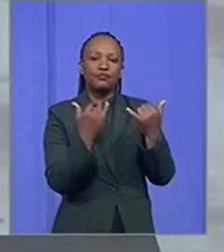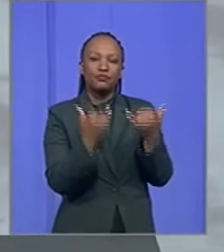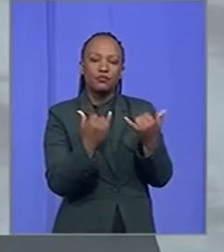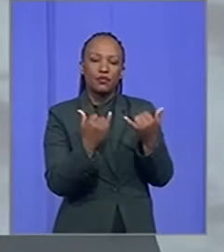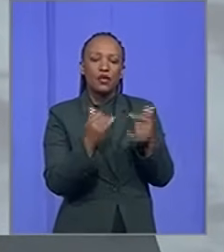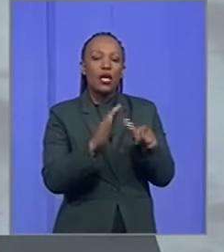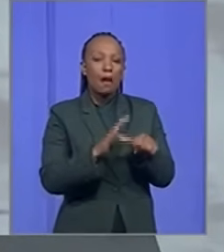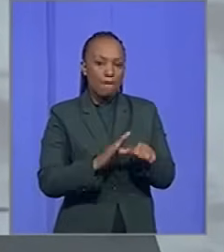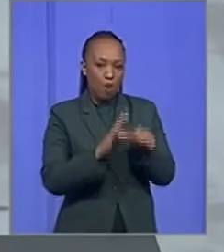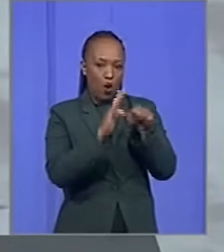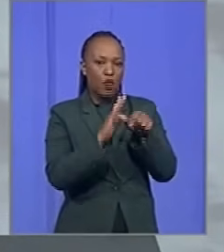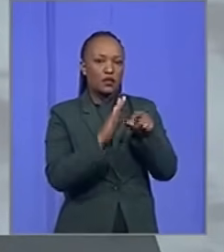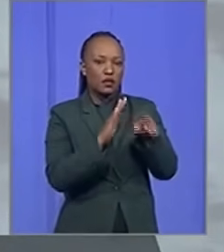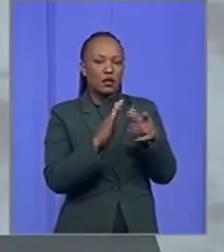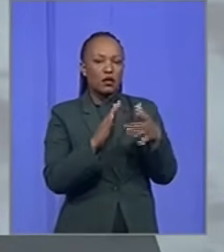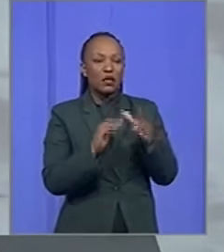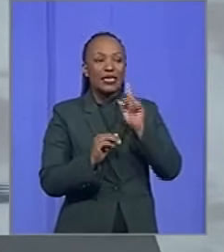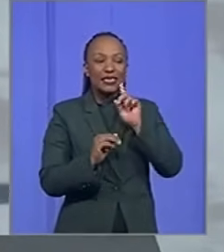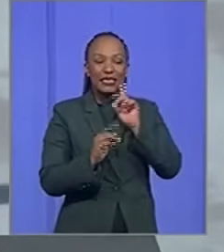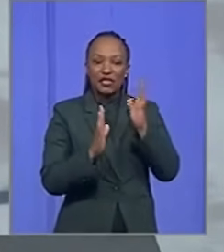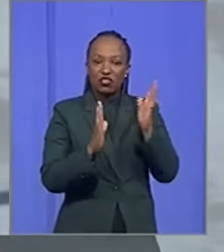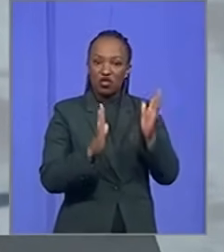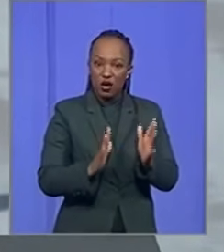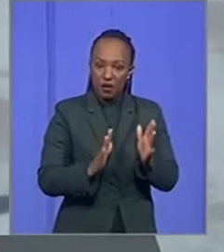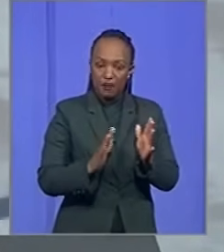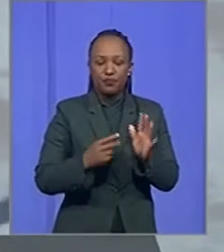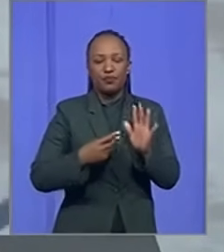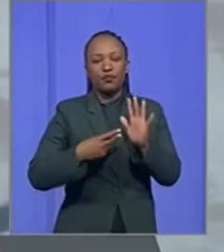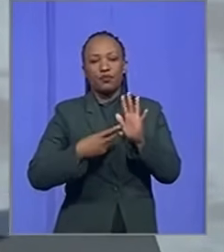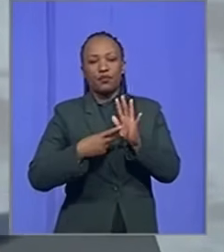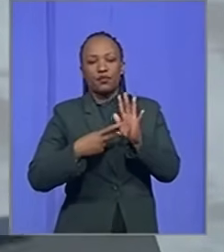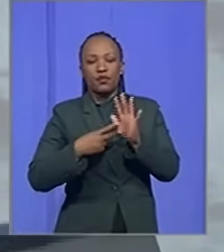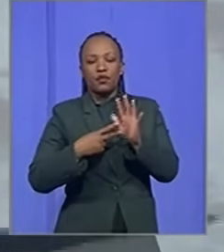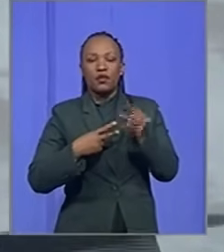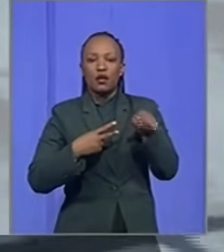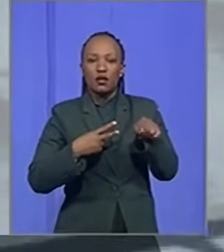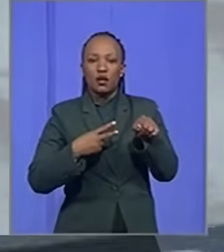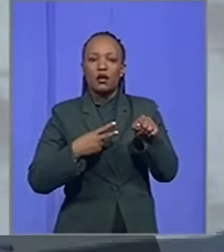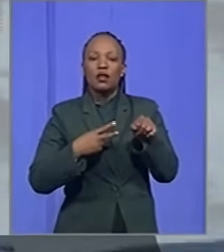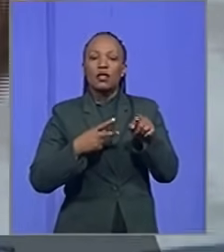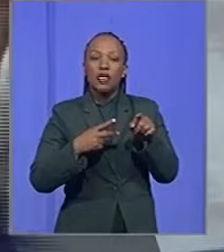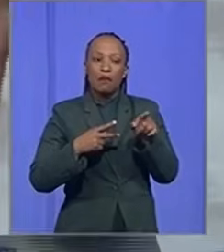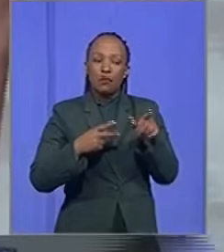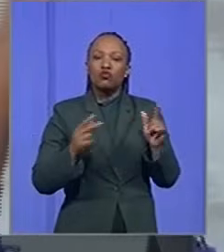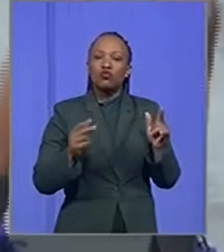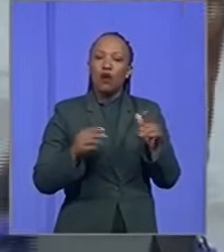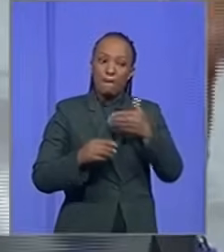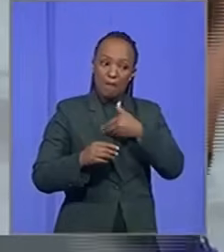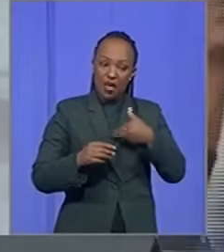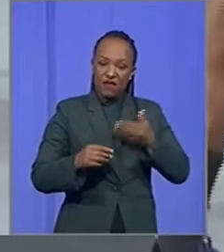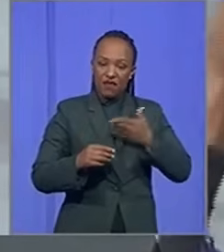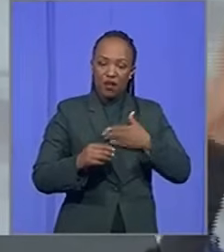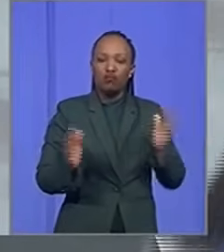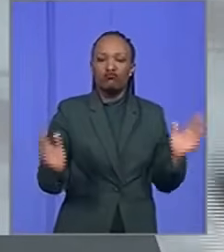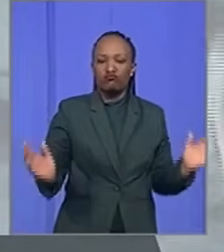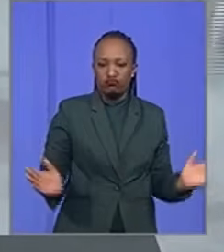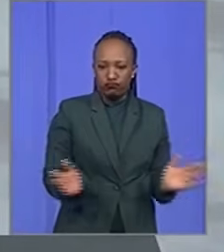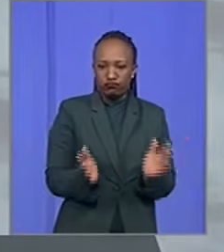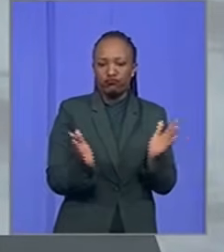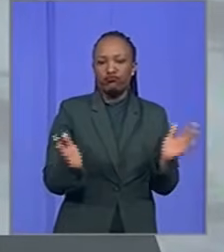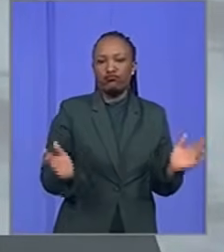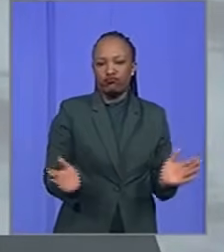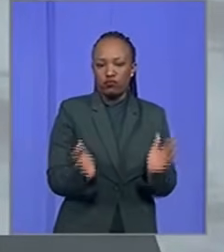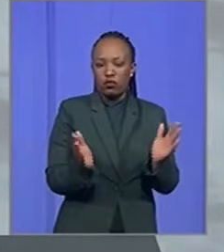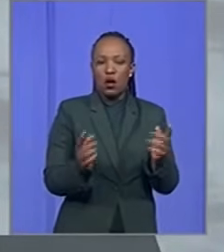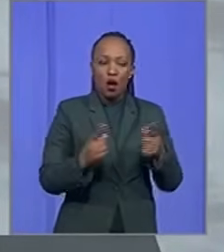It's very important hore matitjhere le ba participate ba rutwetse bana because le rona kaofela ke